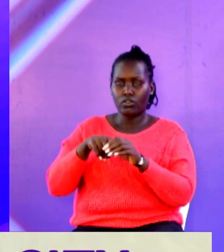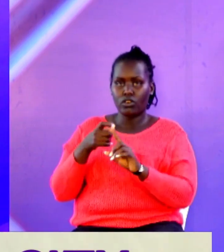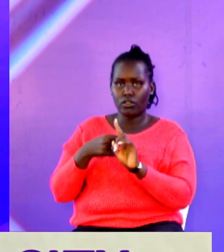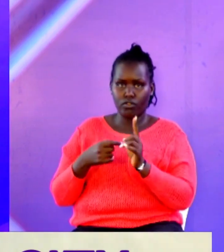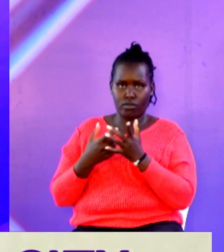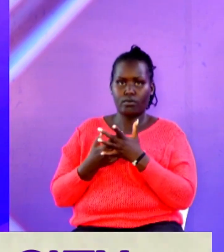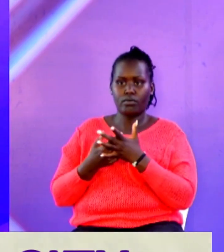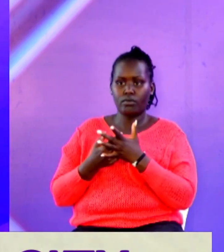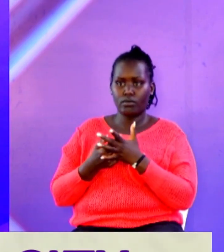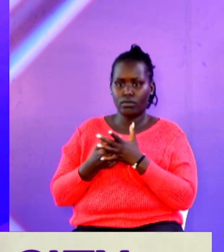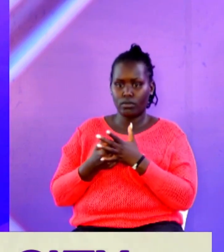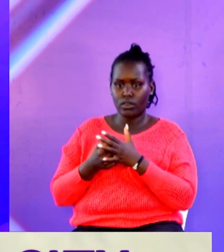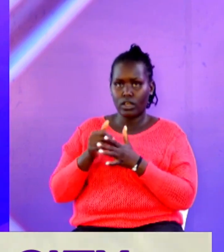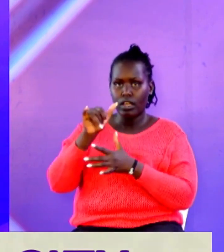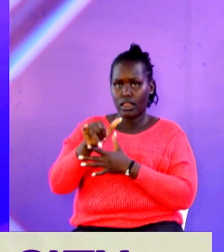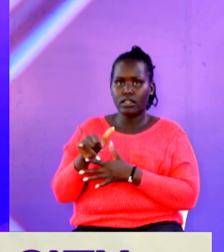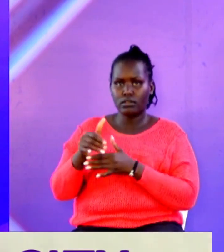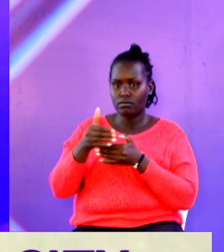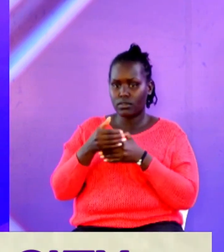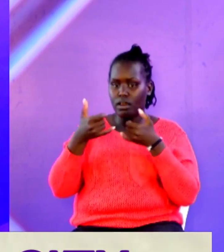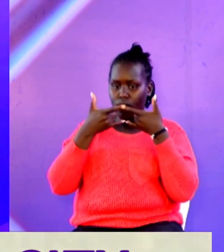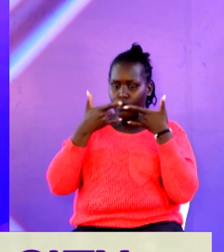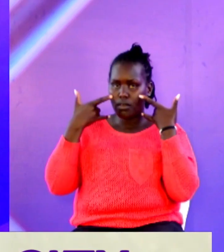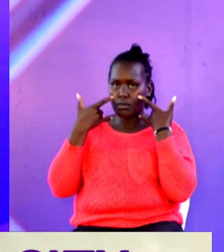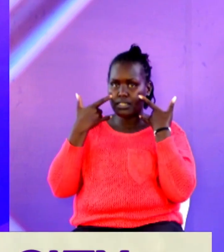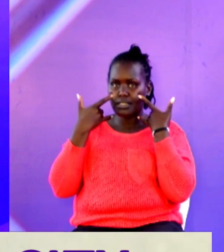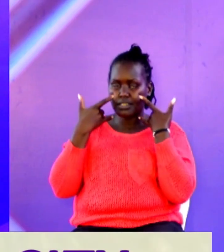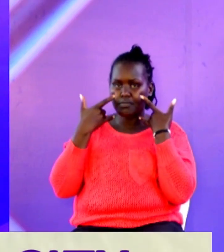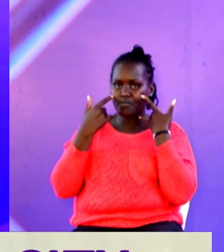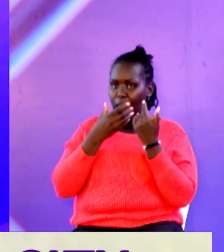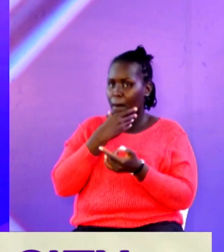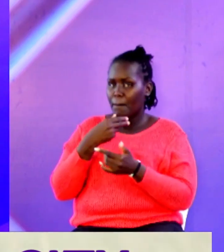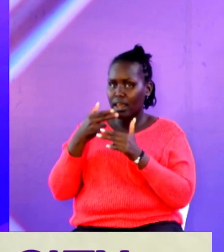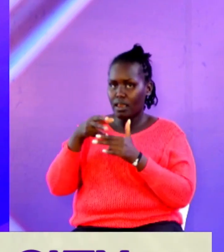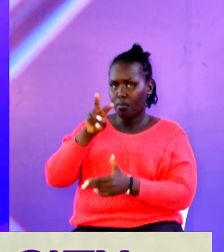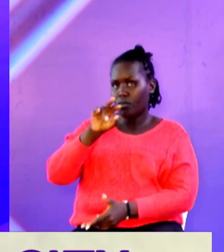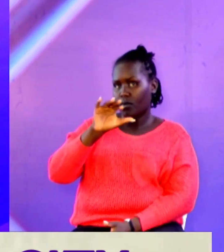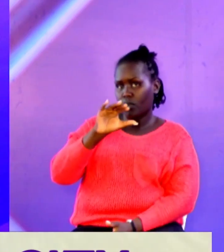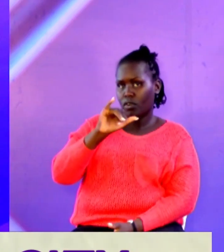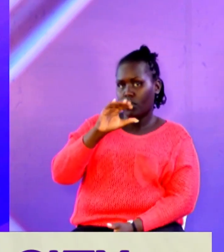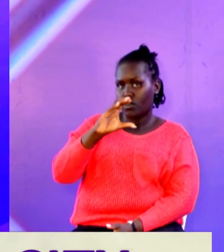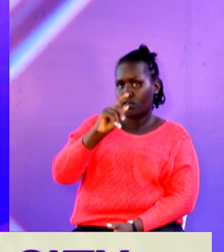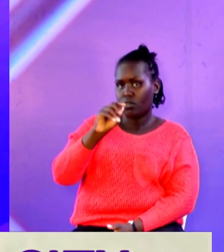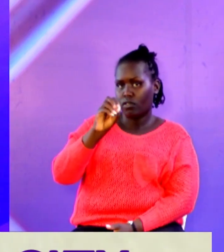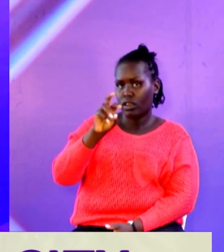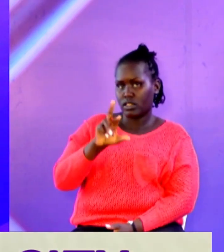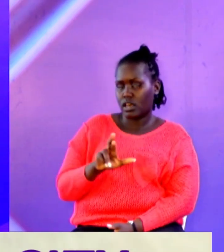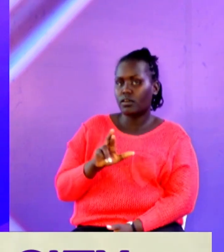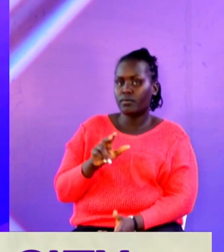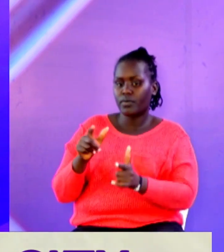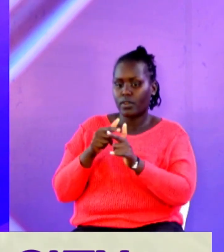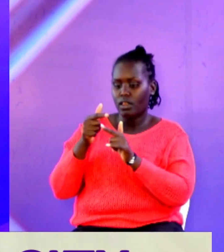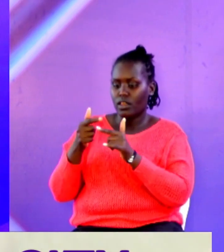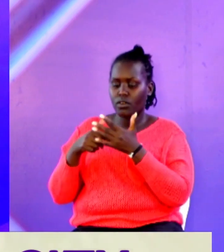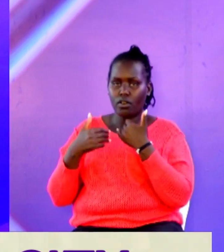Sporting Lisbon. You know that mask guy is Victor Gyökeres. He joined from Sporting Lisbon. Then